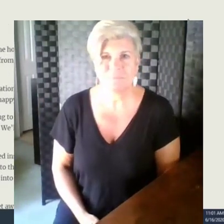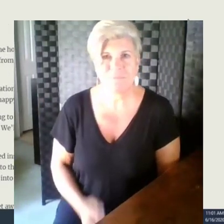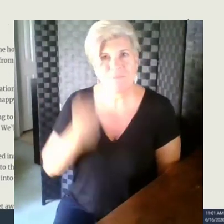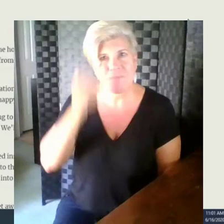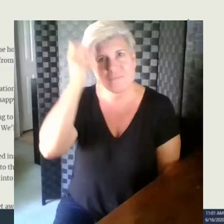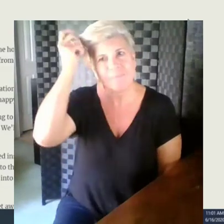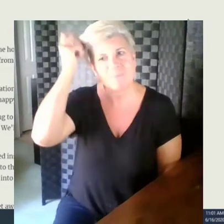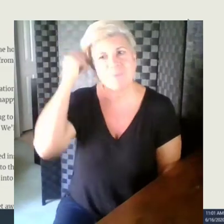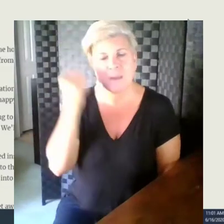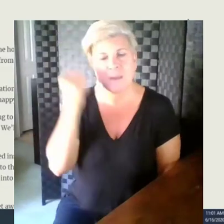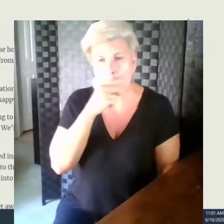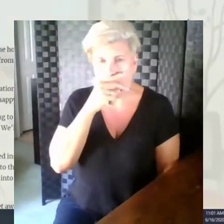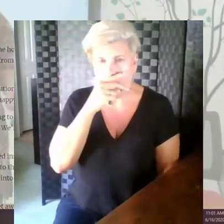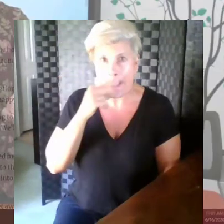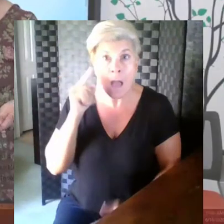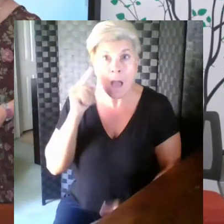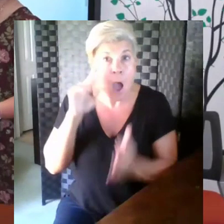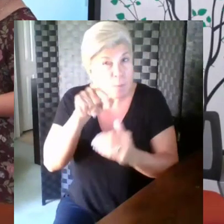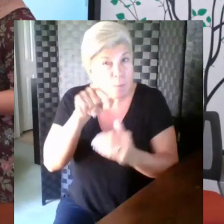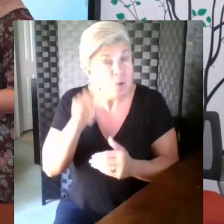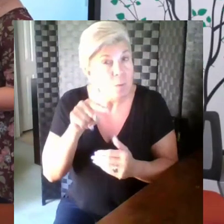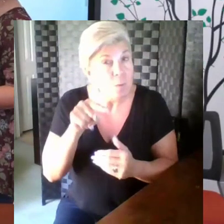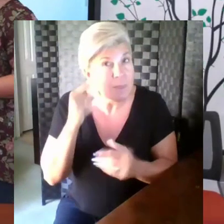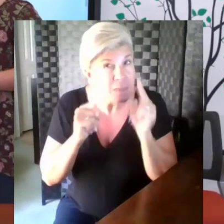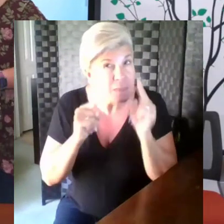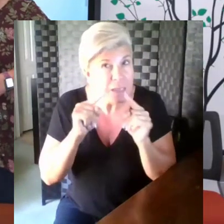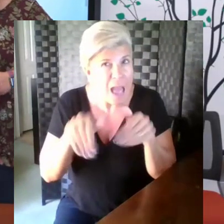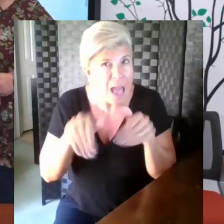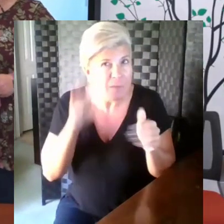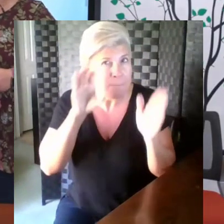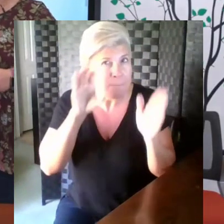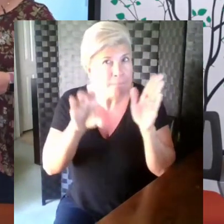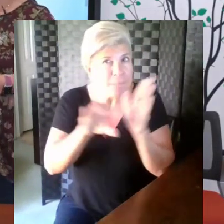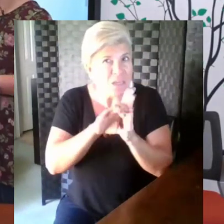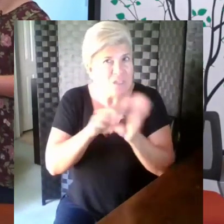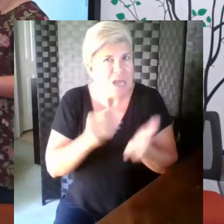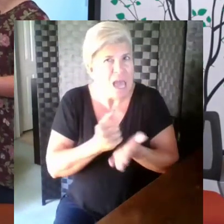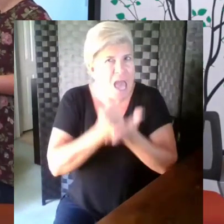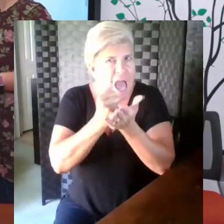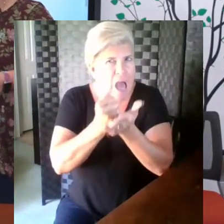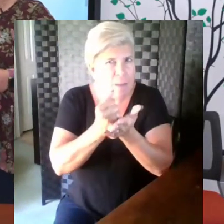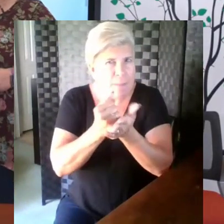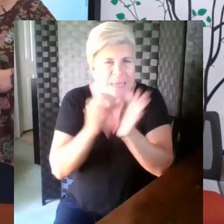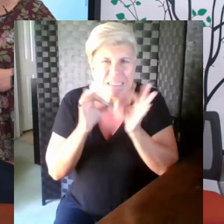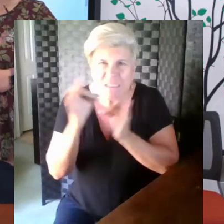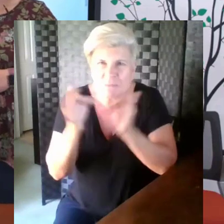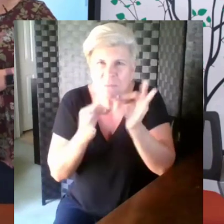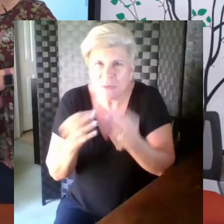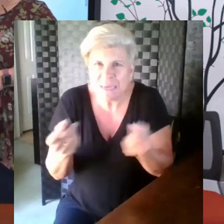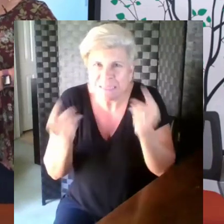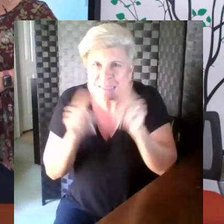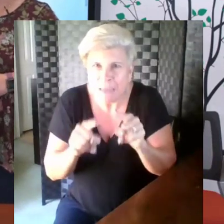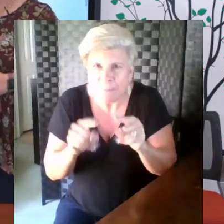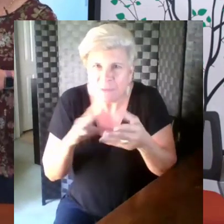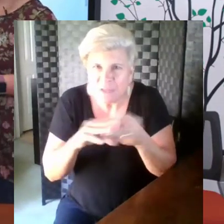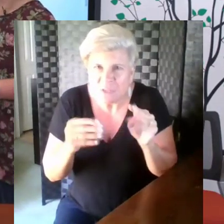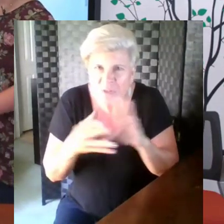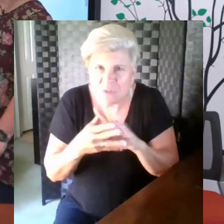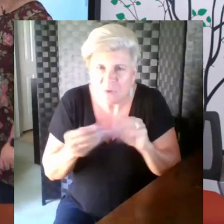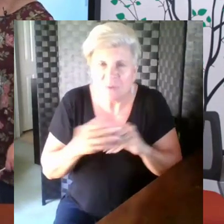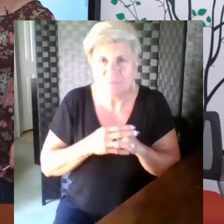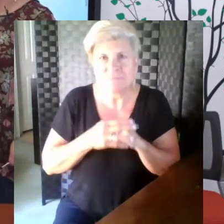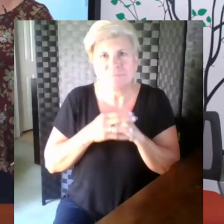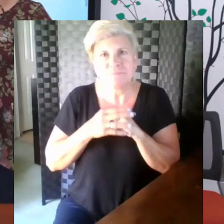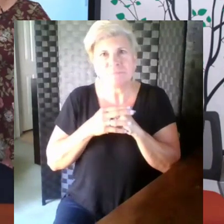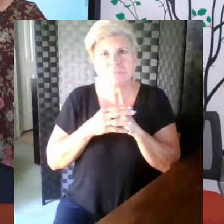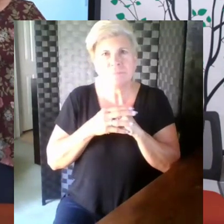All right, so I hope you were thinking about how this picture helped convey what was happening in the story. Now,